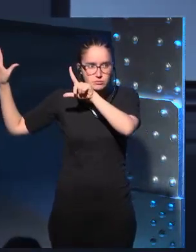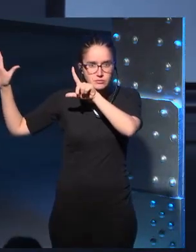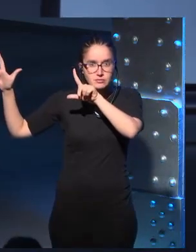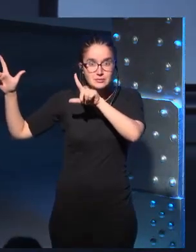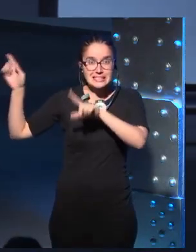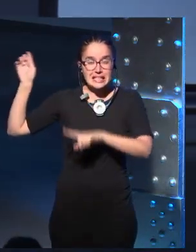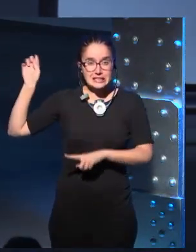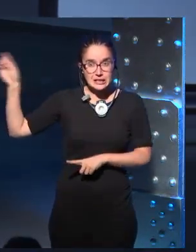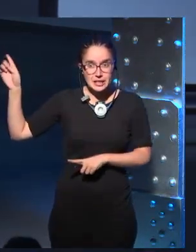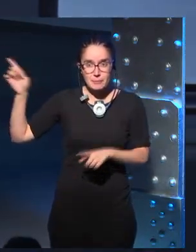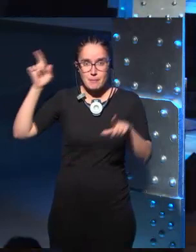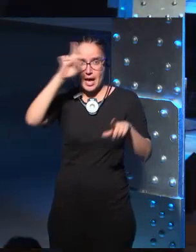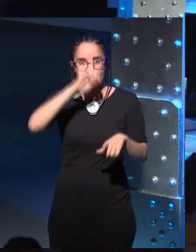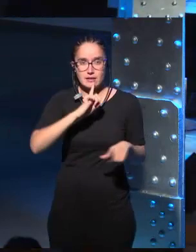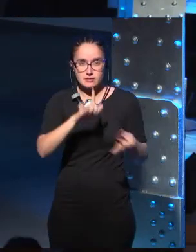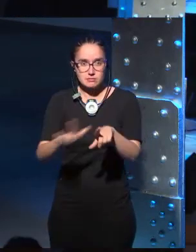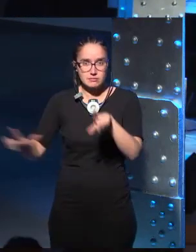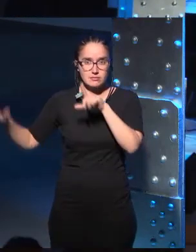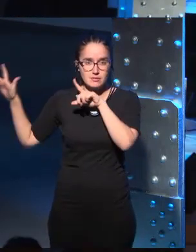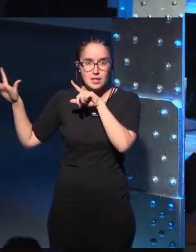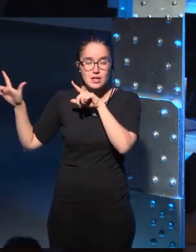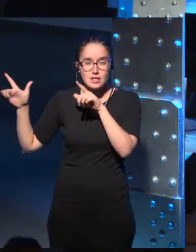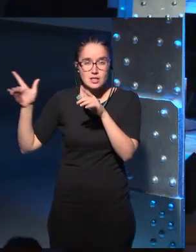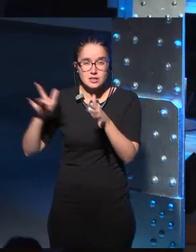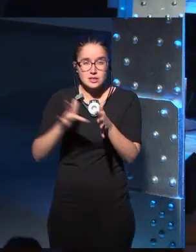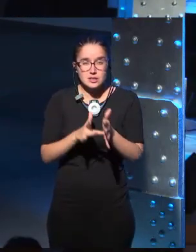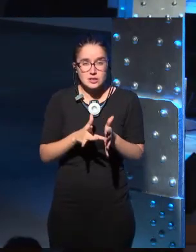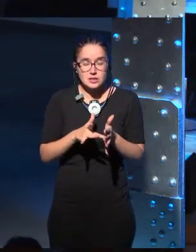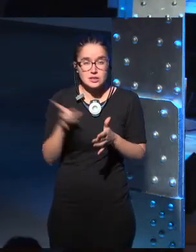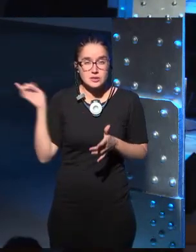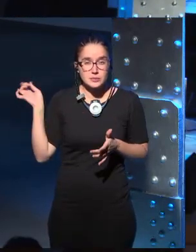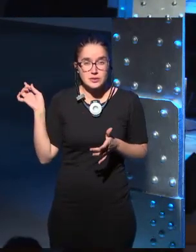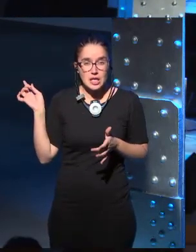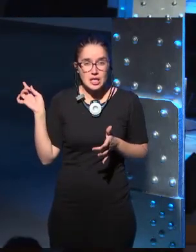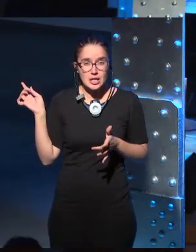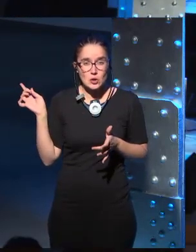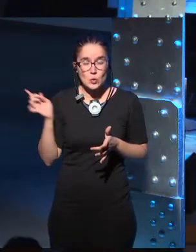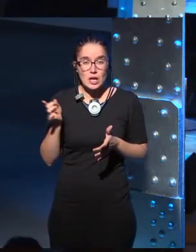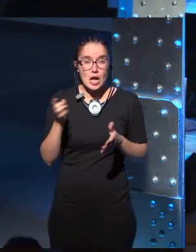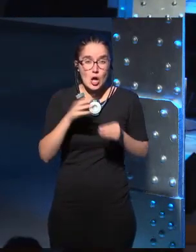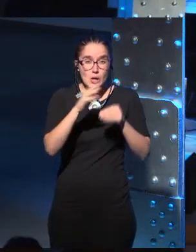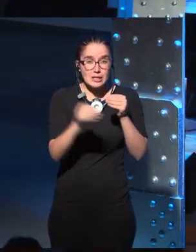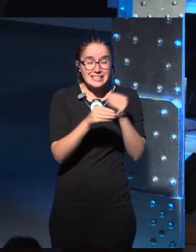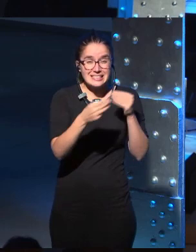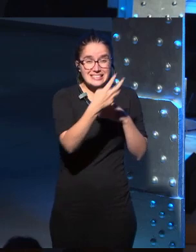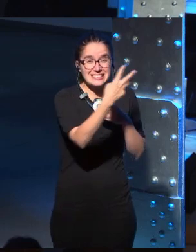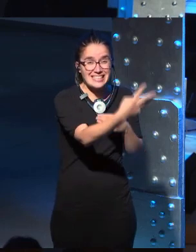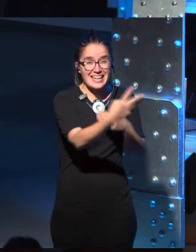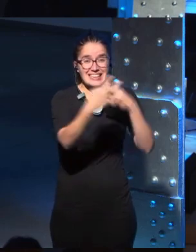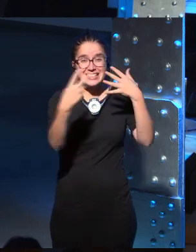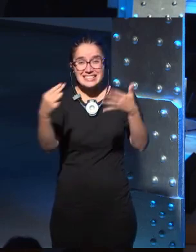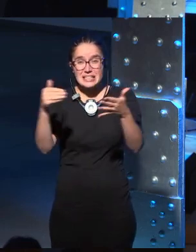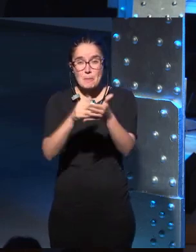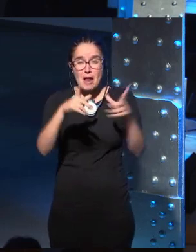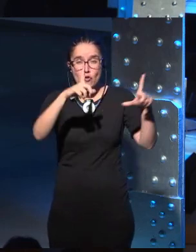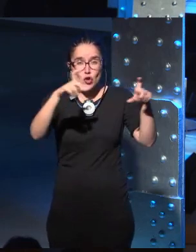On this image here, this is a composite of 37,000 pictures taken at night. This